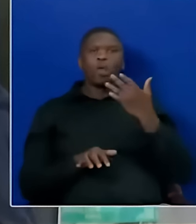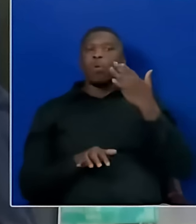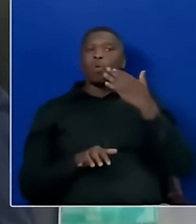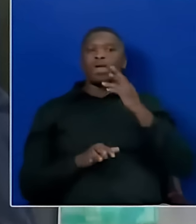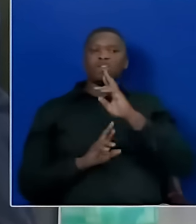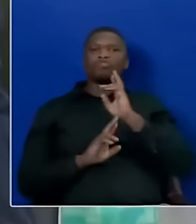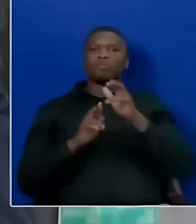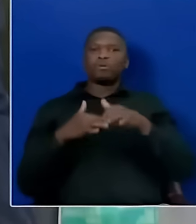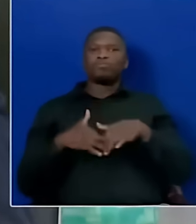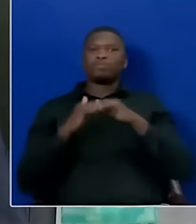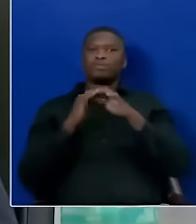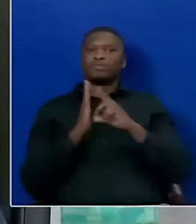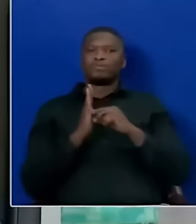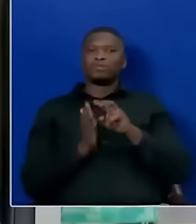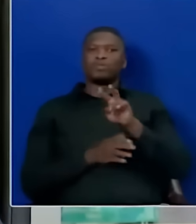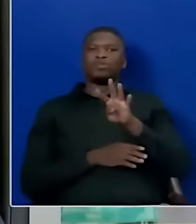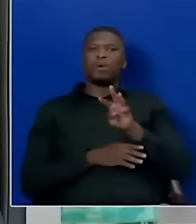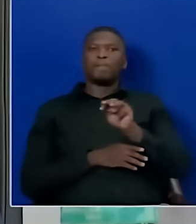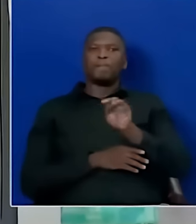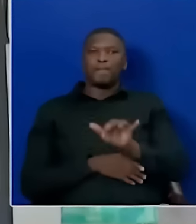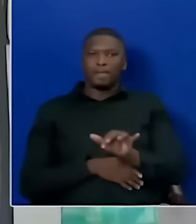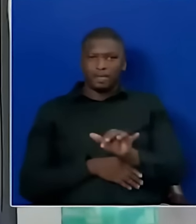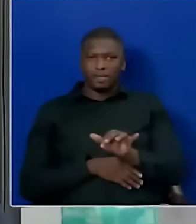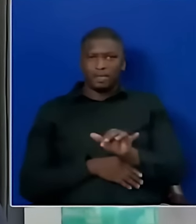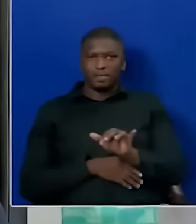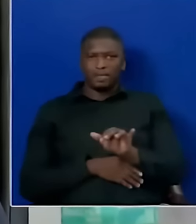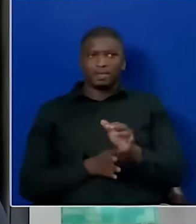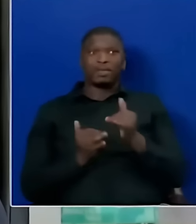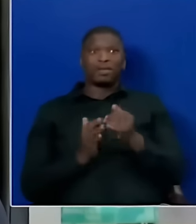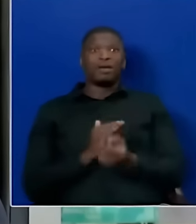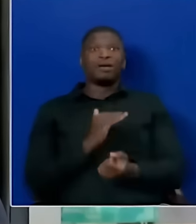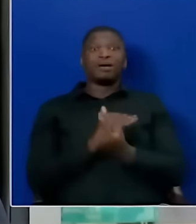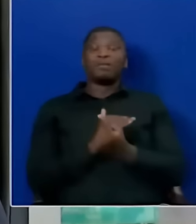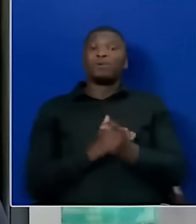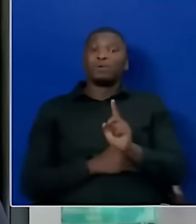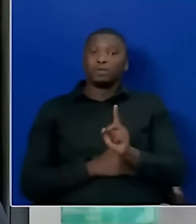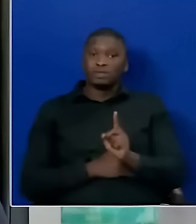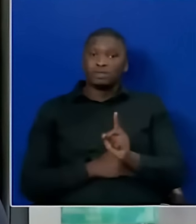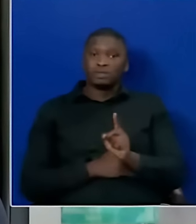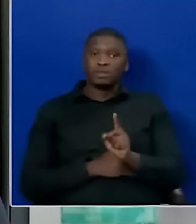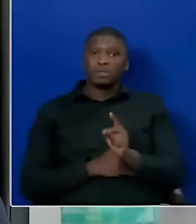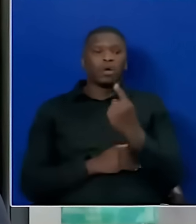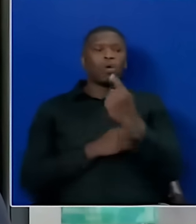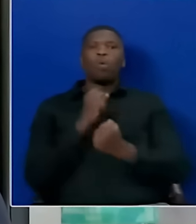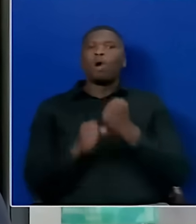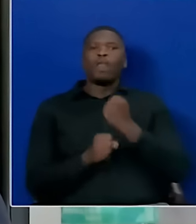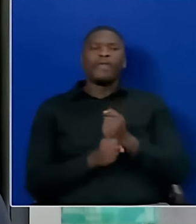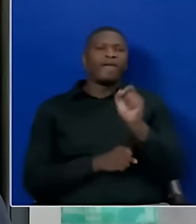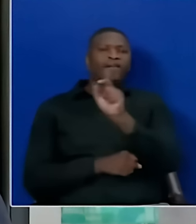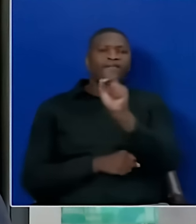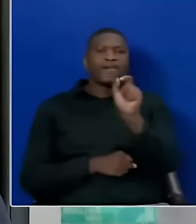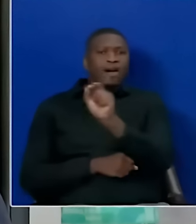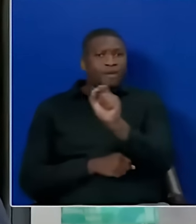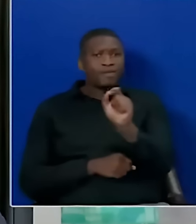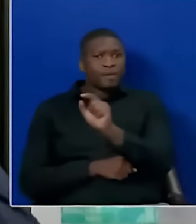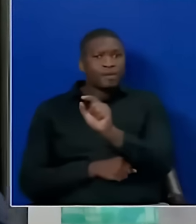24th of May. Now, what happened now here, after a year or two, you are told